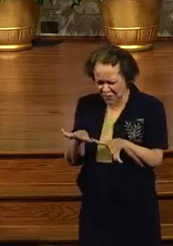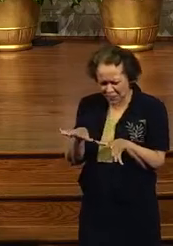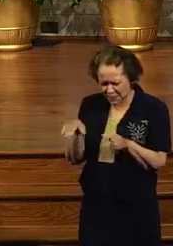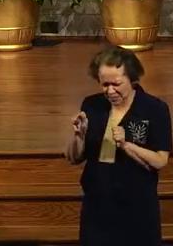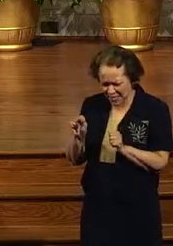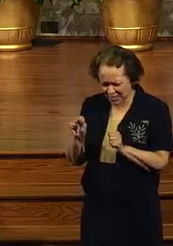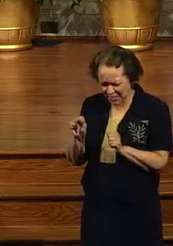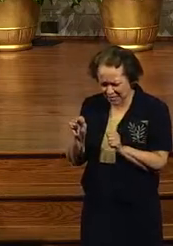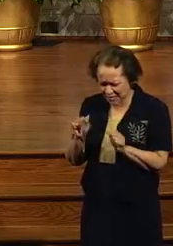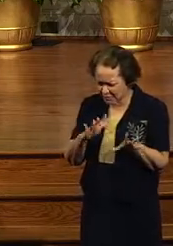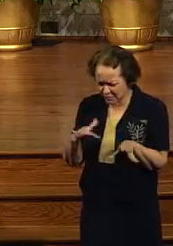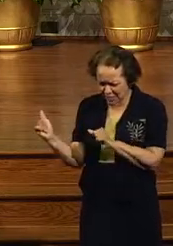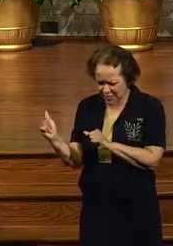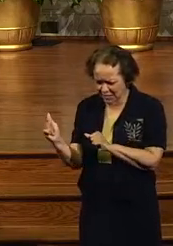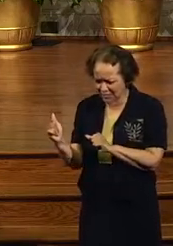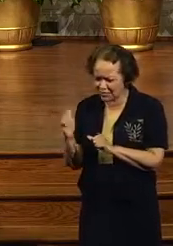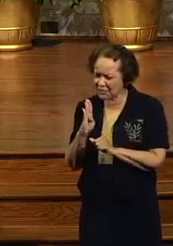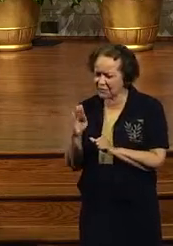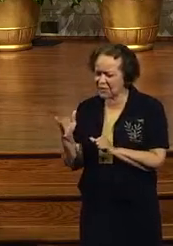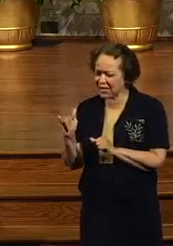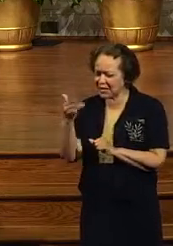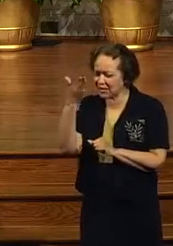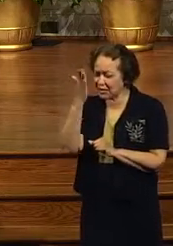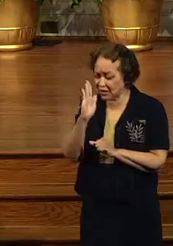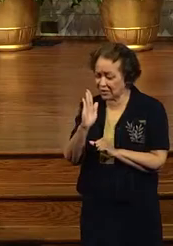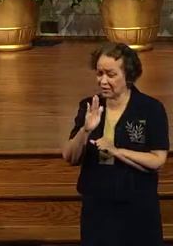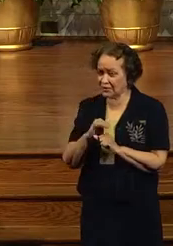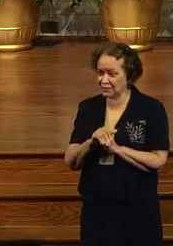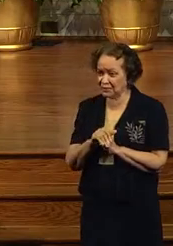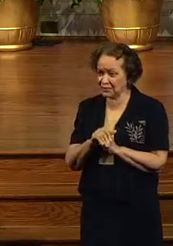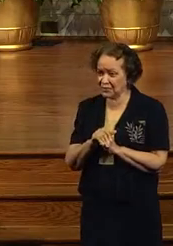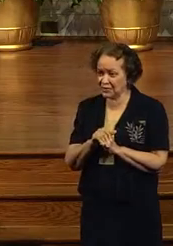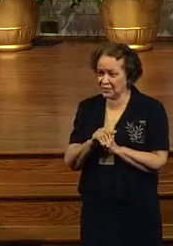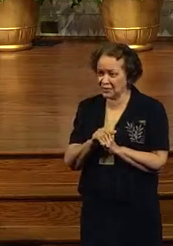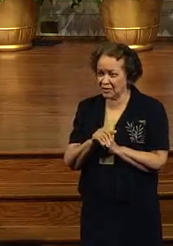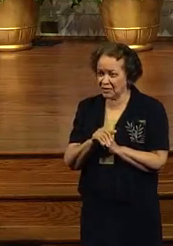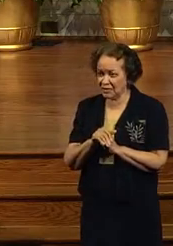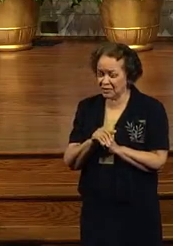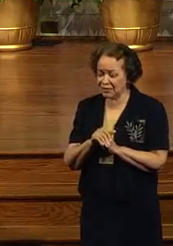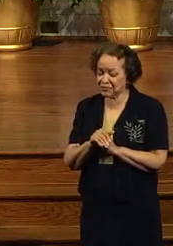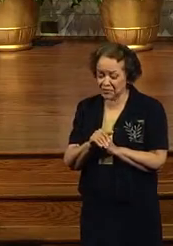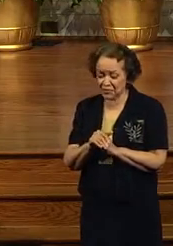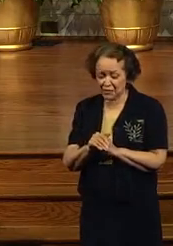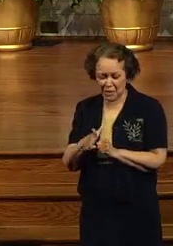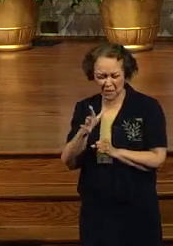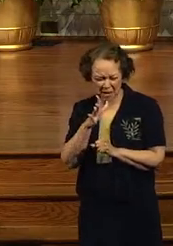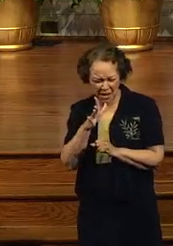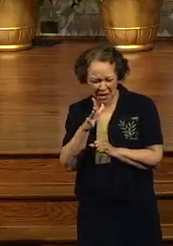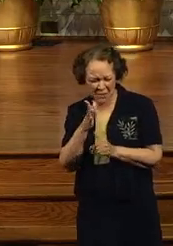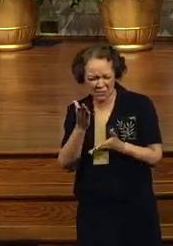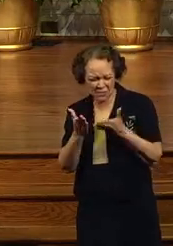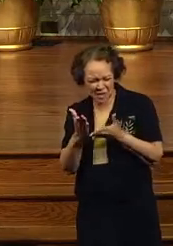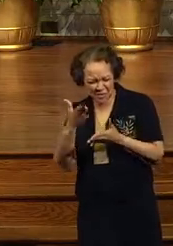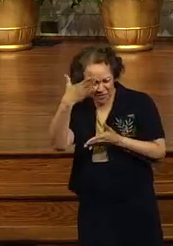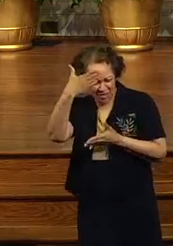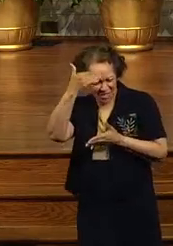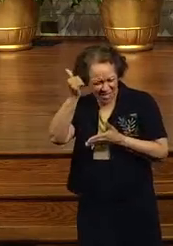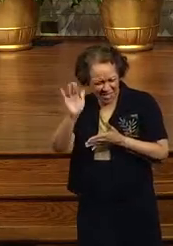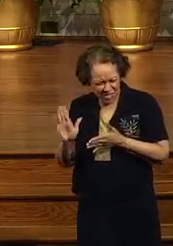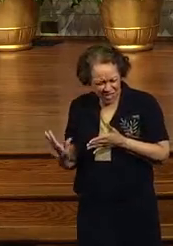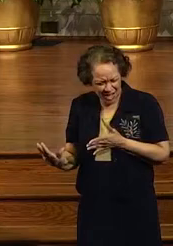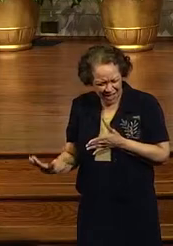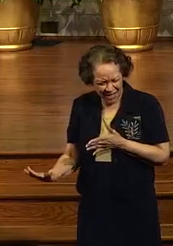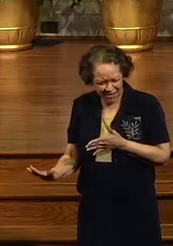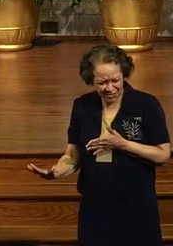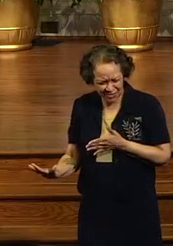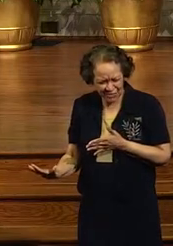God. He says in the word, can a mother forget her suckling child? That she should not have compassion